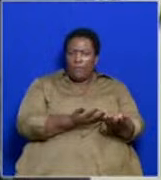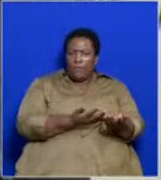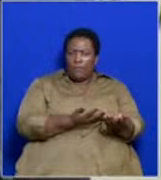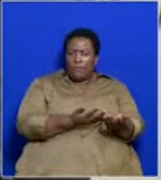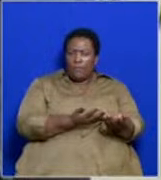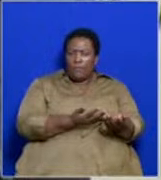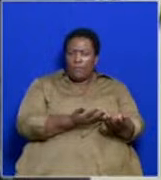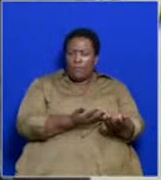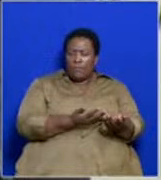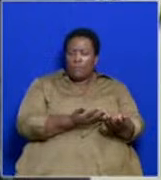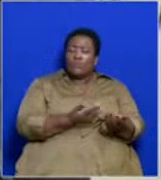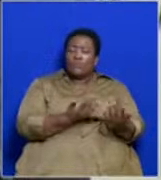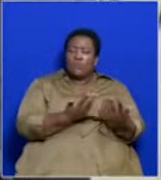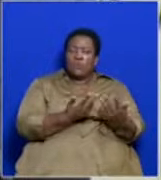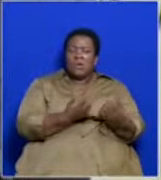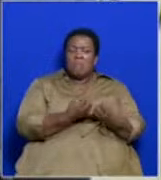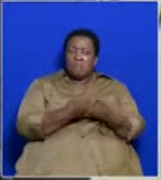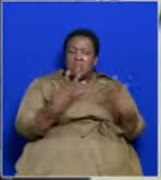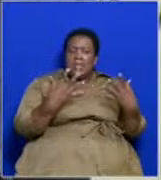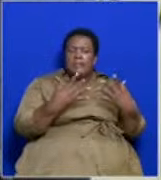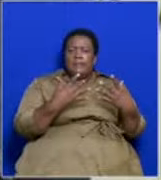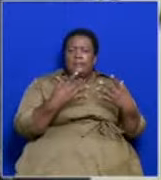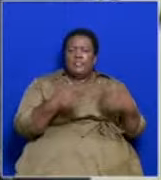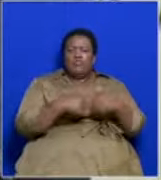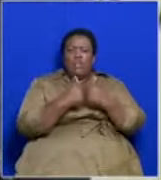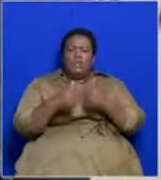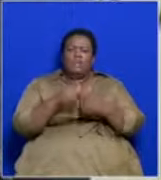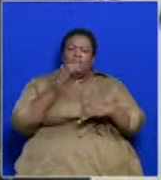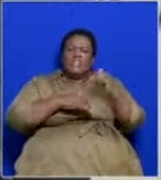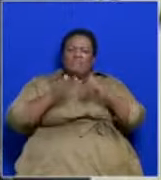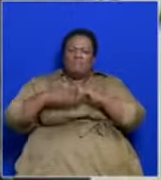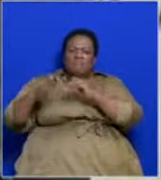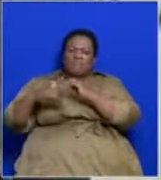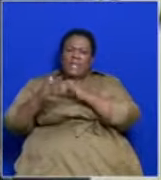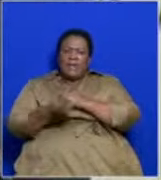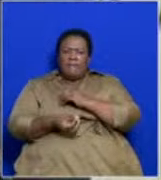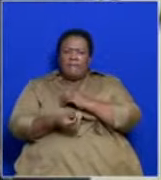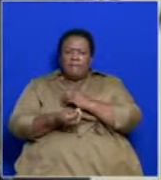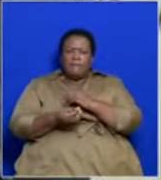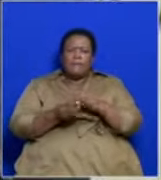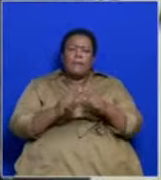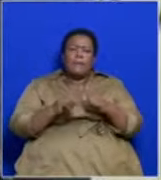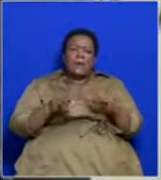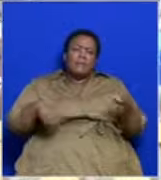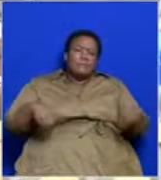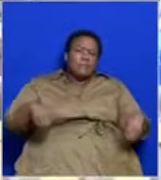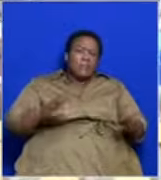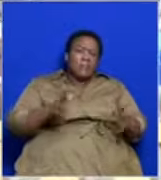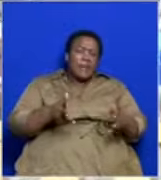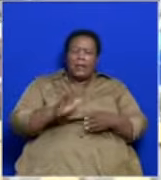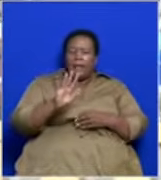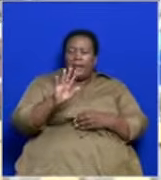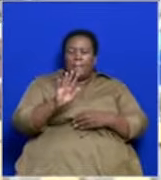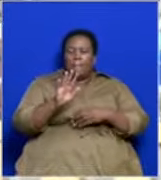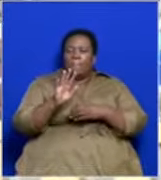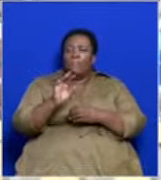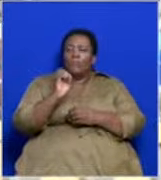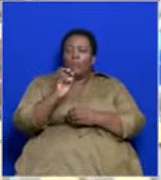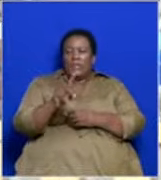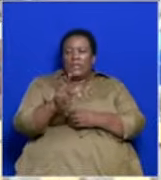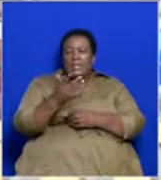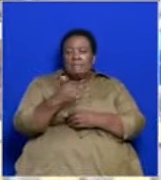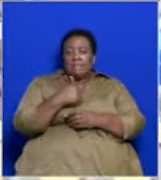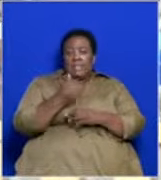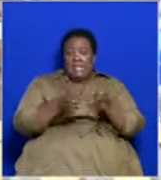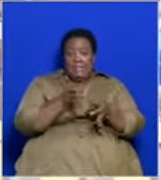charges there, not only confined to the fraud and... Yeah. Let me explain, try